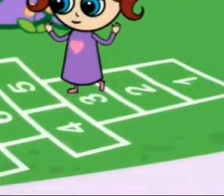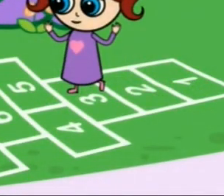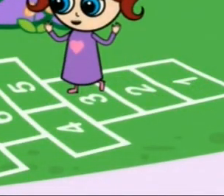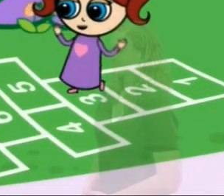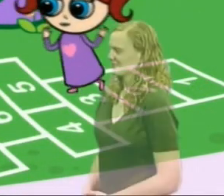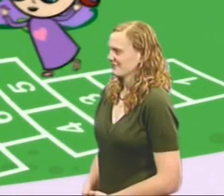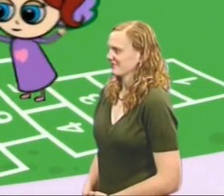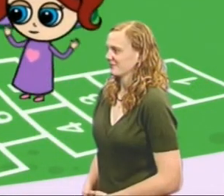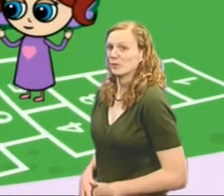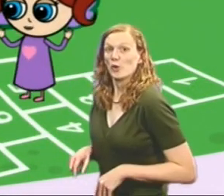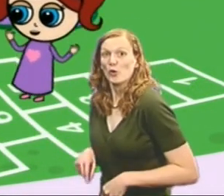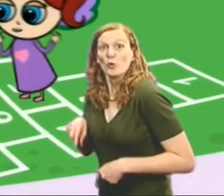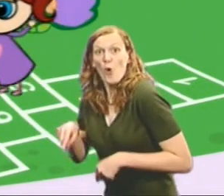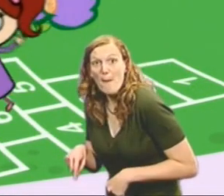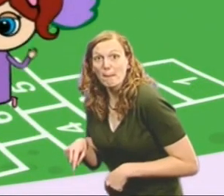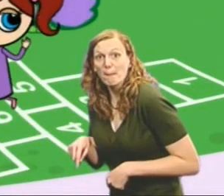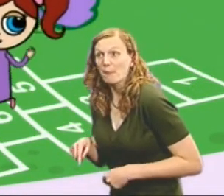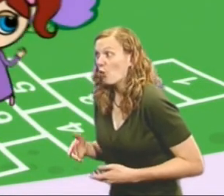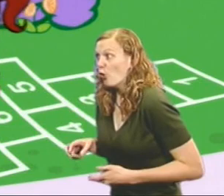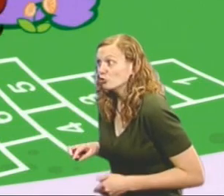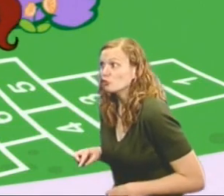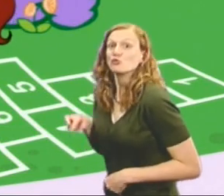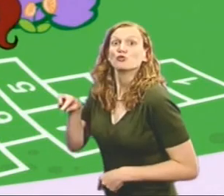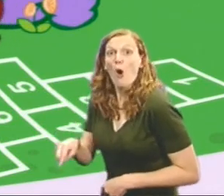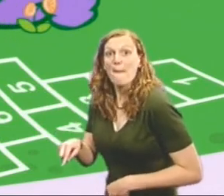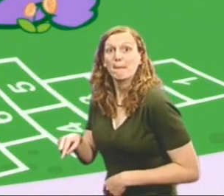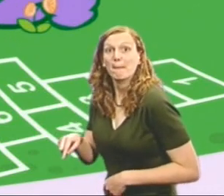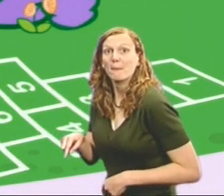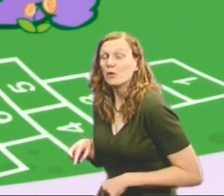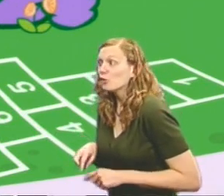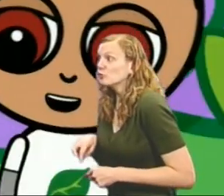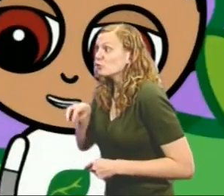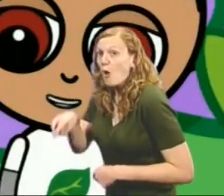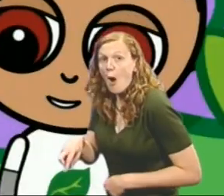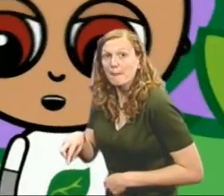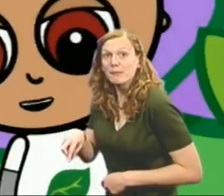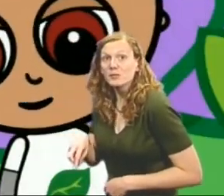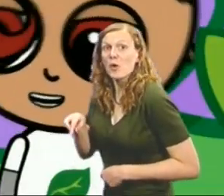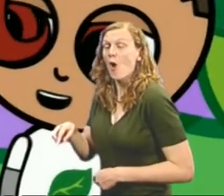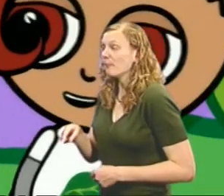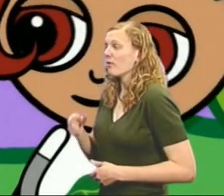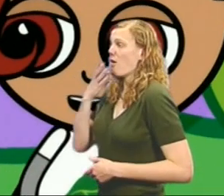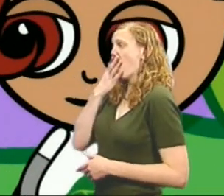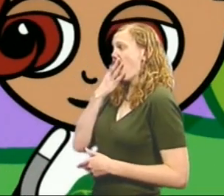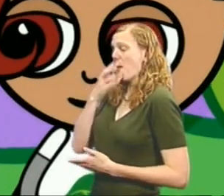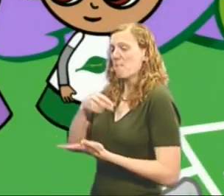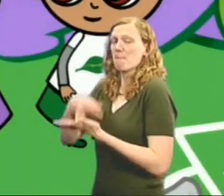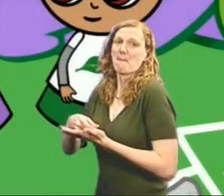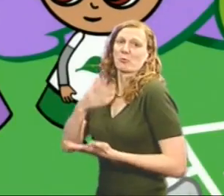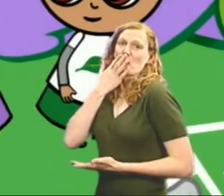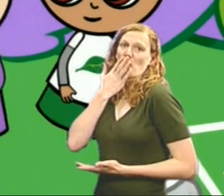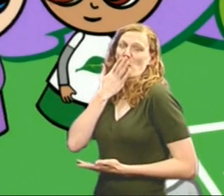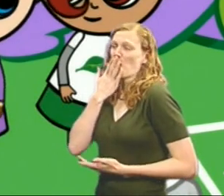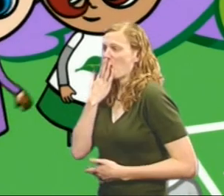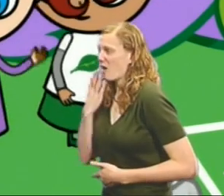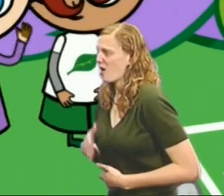Angel hop, angel jump, angel hop, angel jump. Angel fall with a bump.